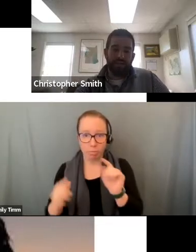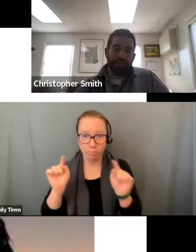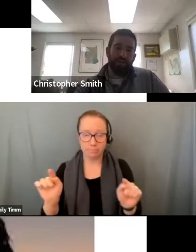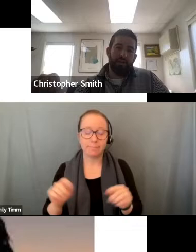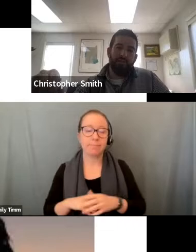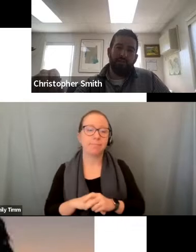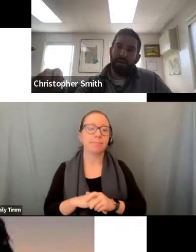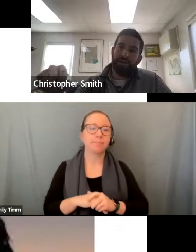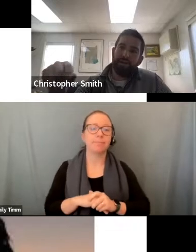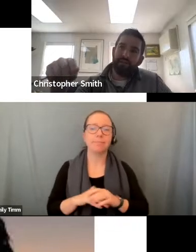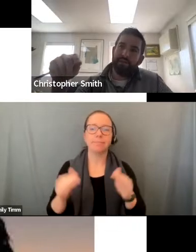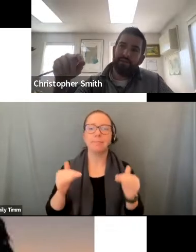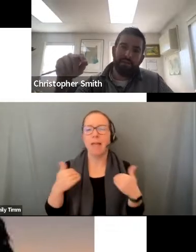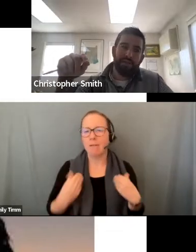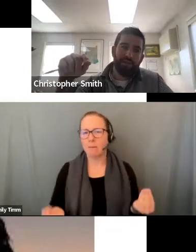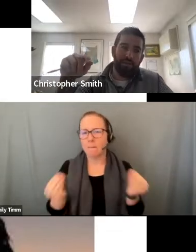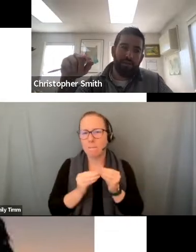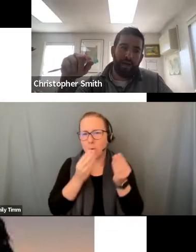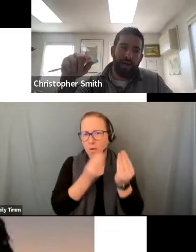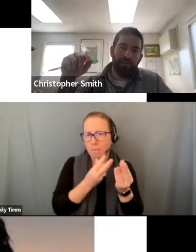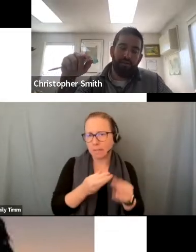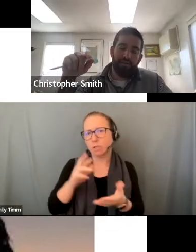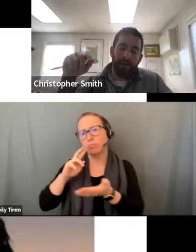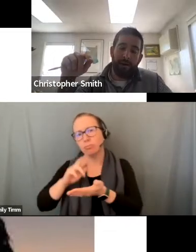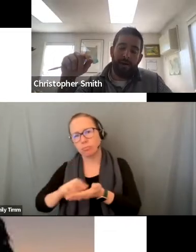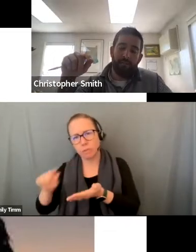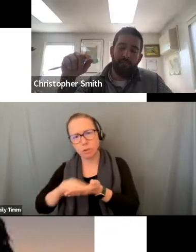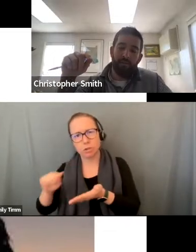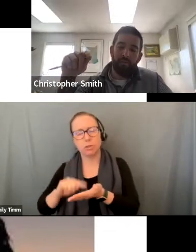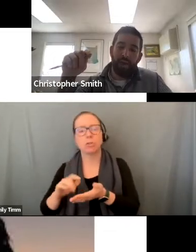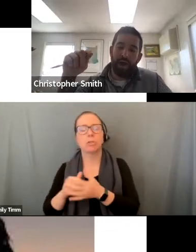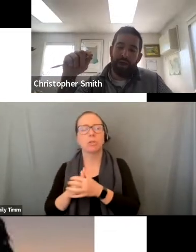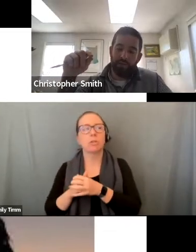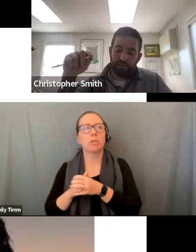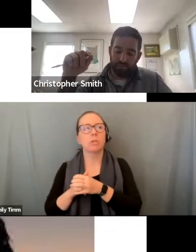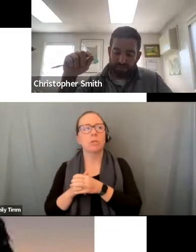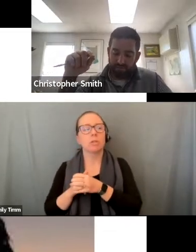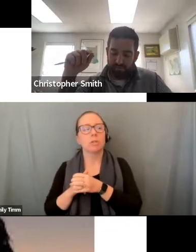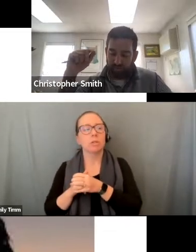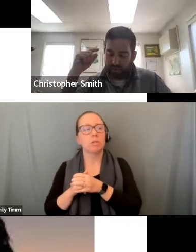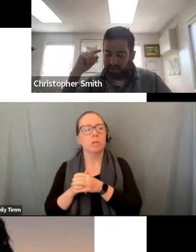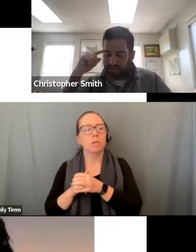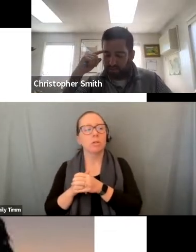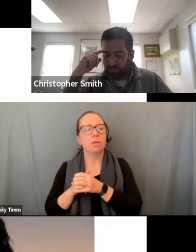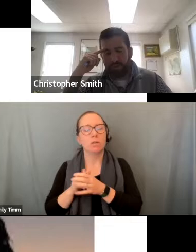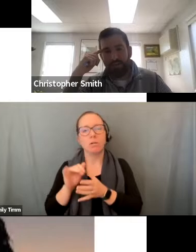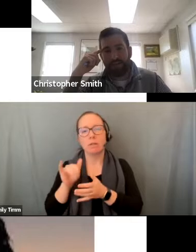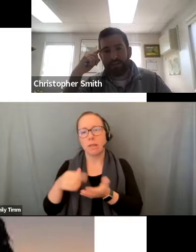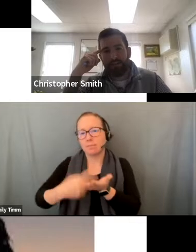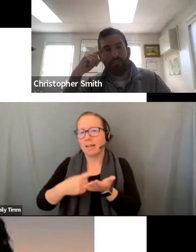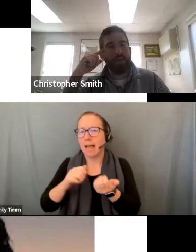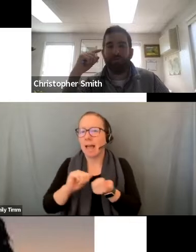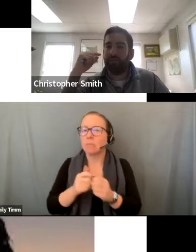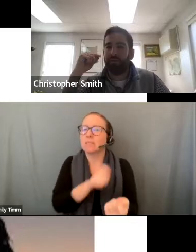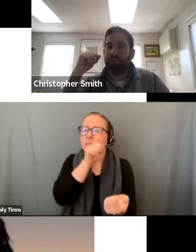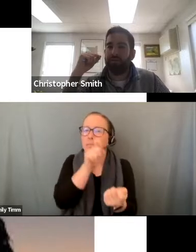There's additional information and research that talk about the way specific relationships, whether that's